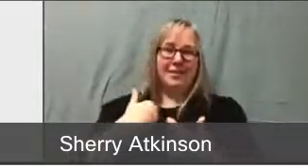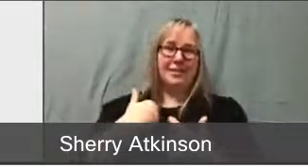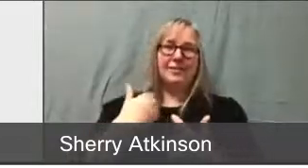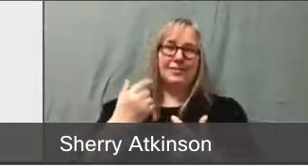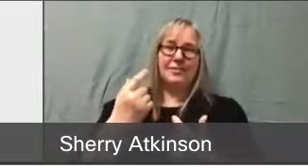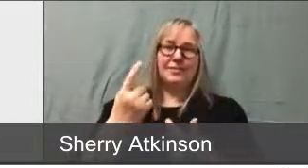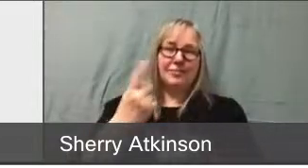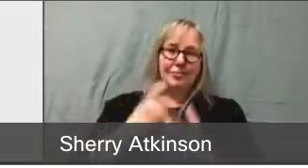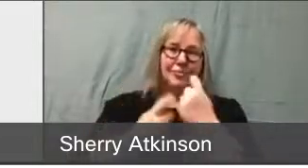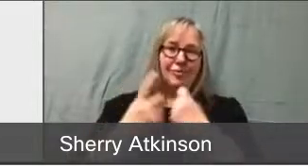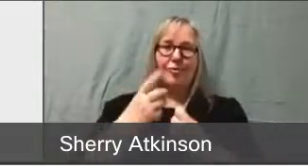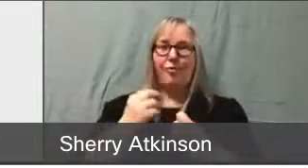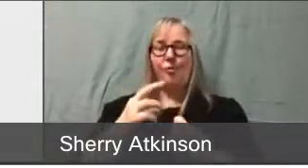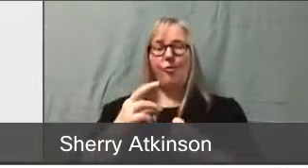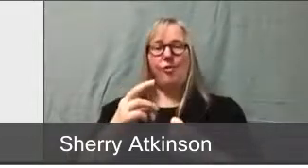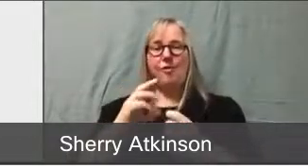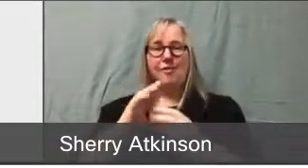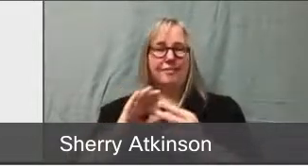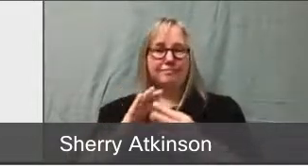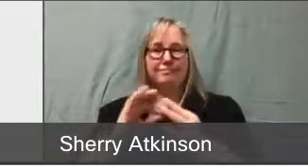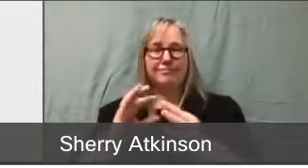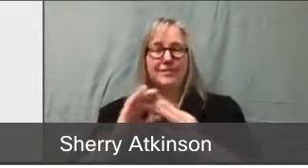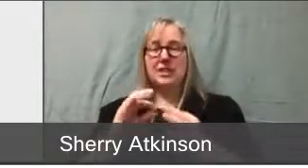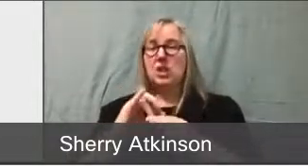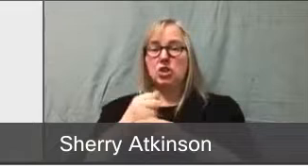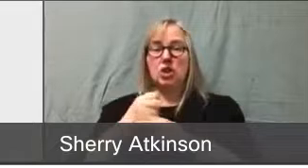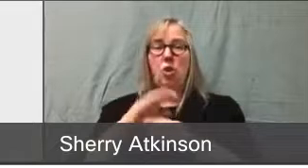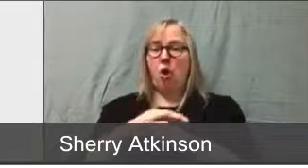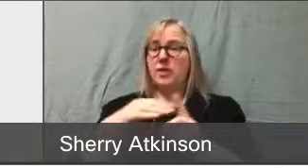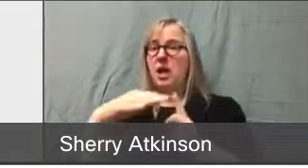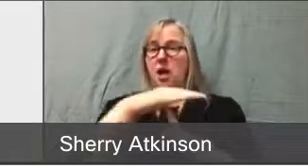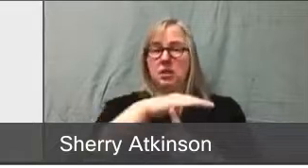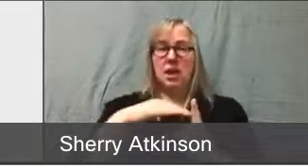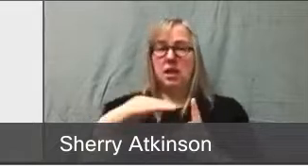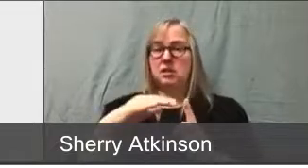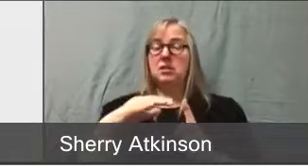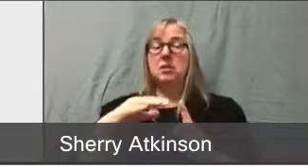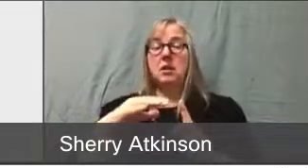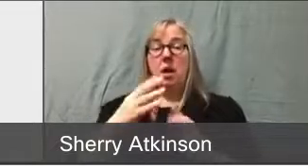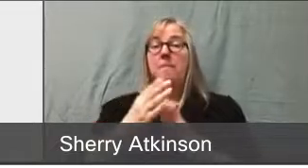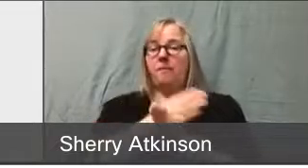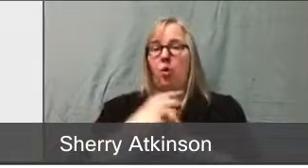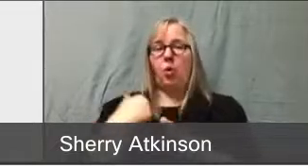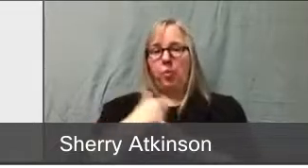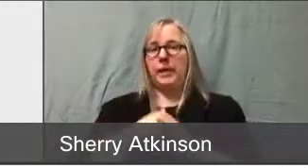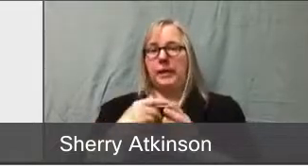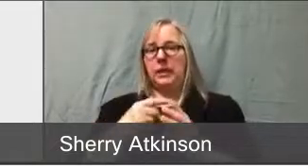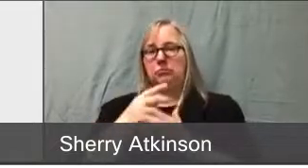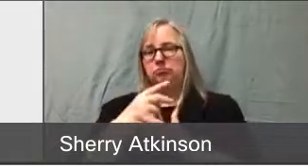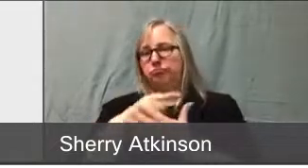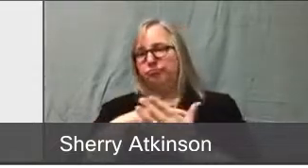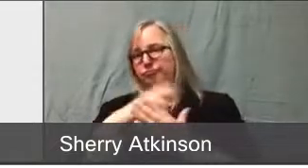on just the context of the report before we get into report considerations.